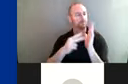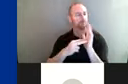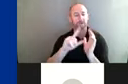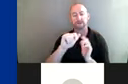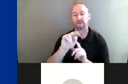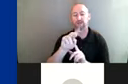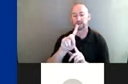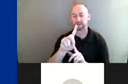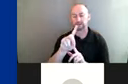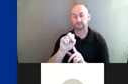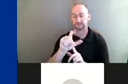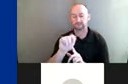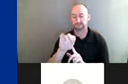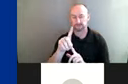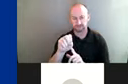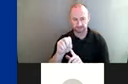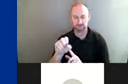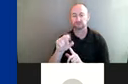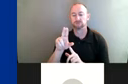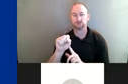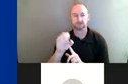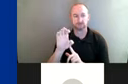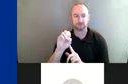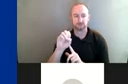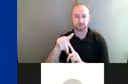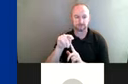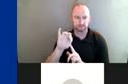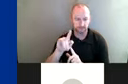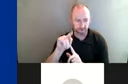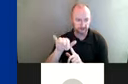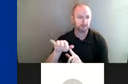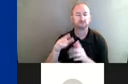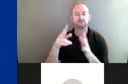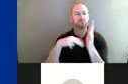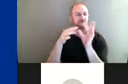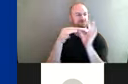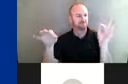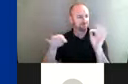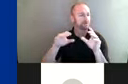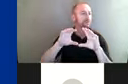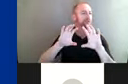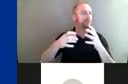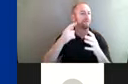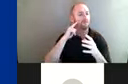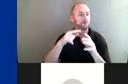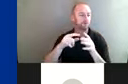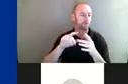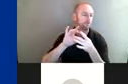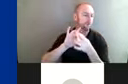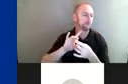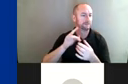Landslide susceptibility is a classification or rank of the relative tendency or potential for slope movement in an area.